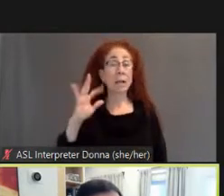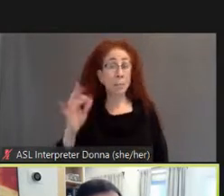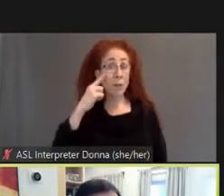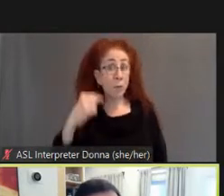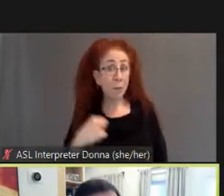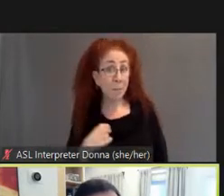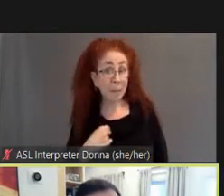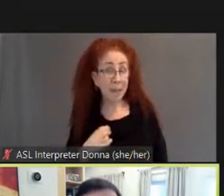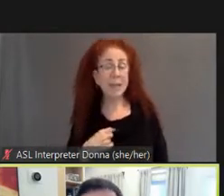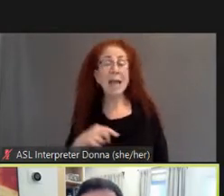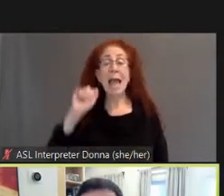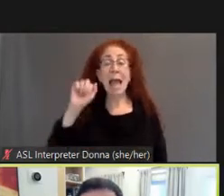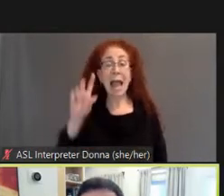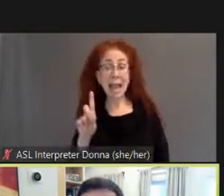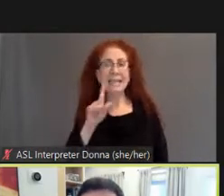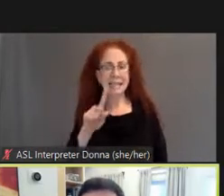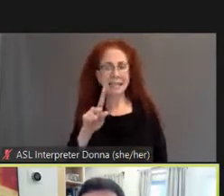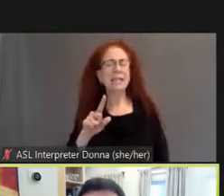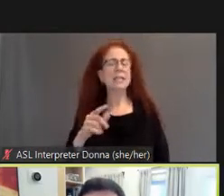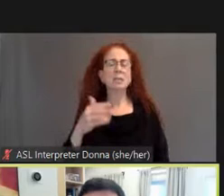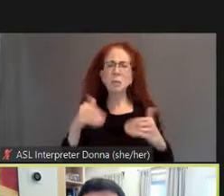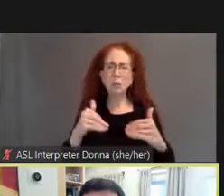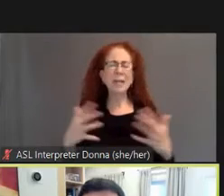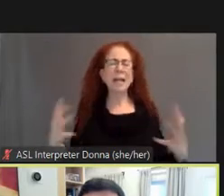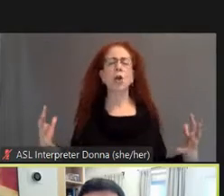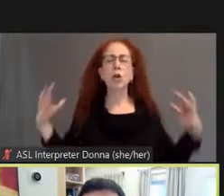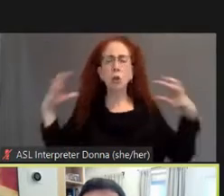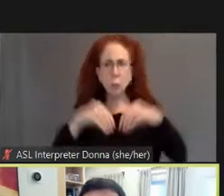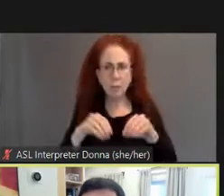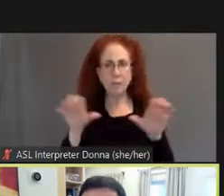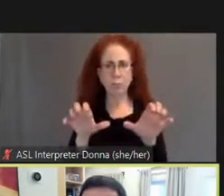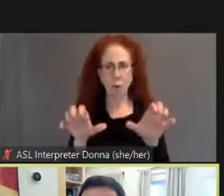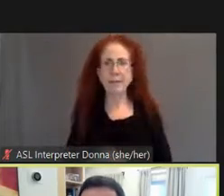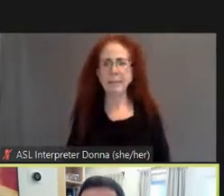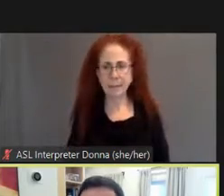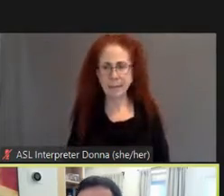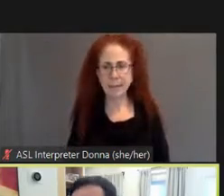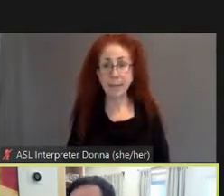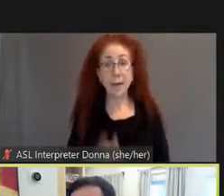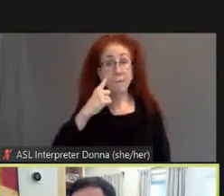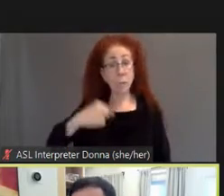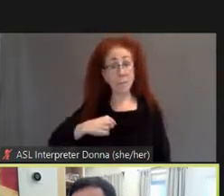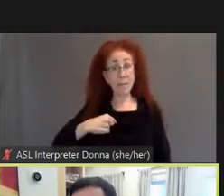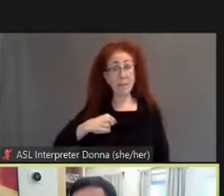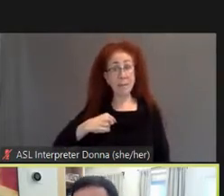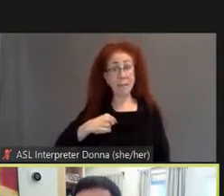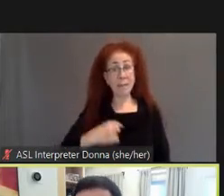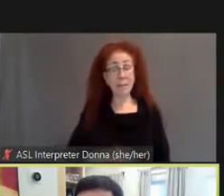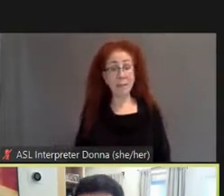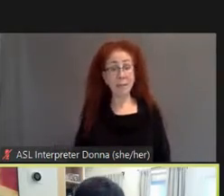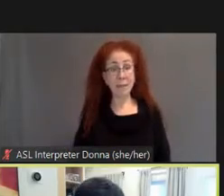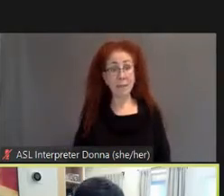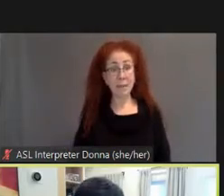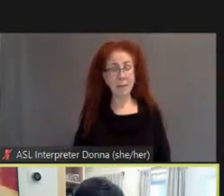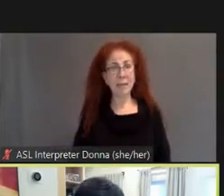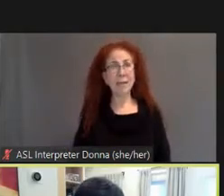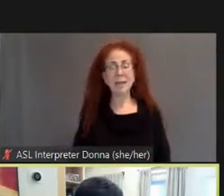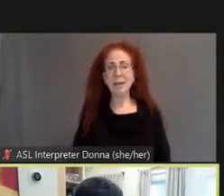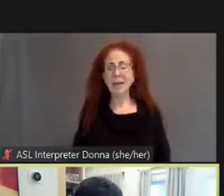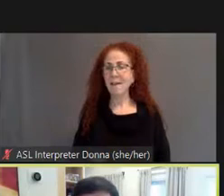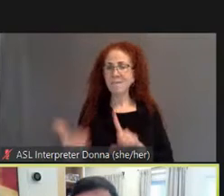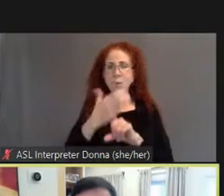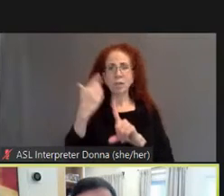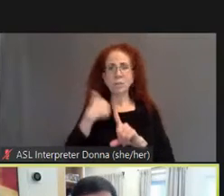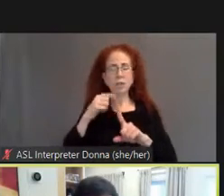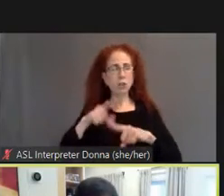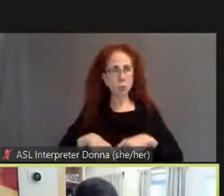that audio description really is a deeply inclusive practice, because for me, it's caused me to slow down